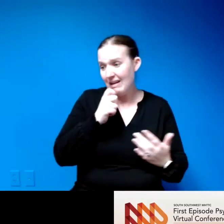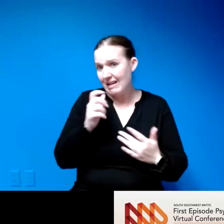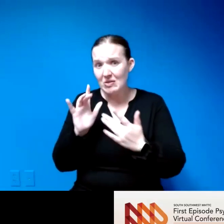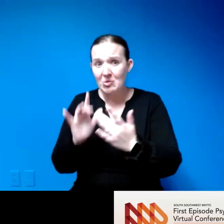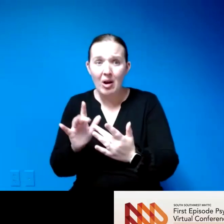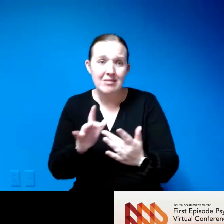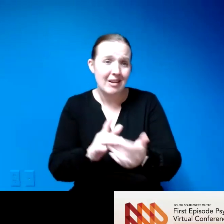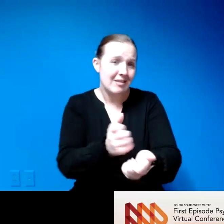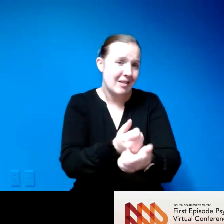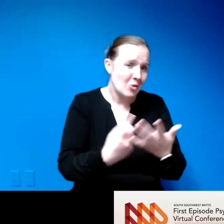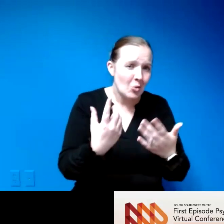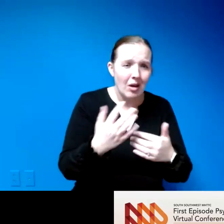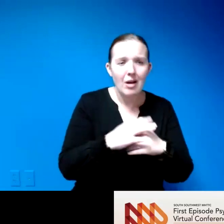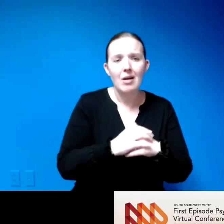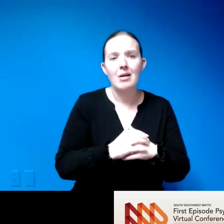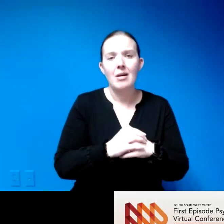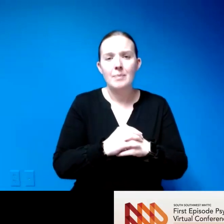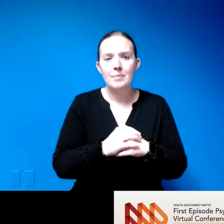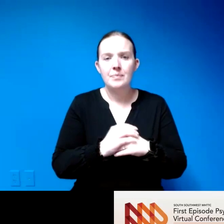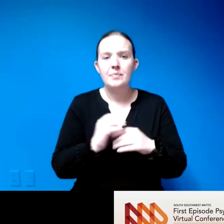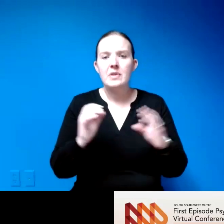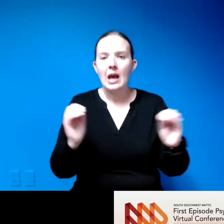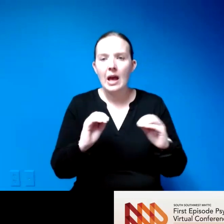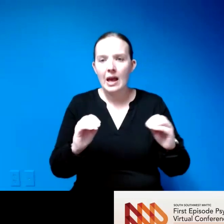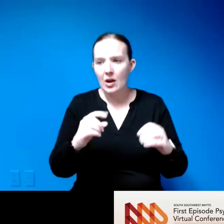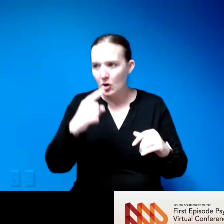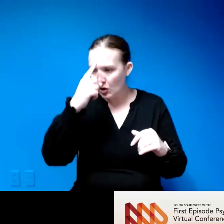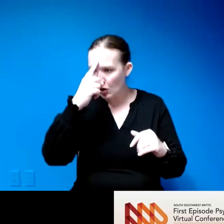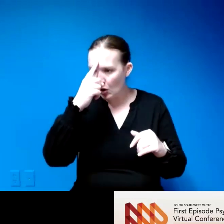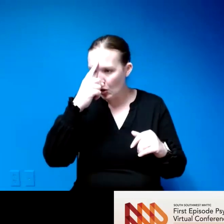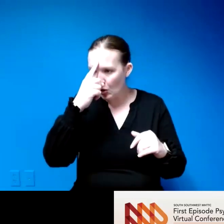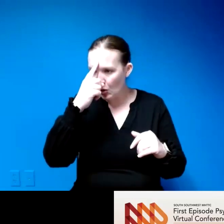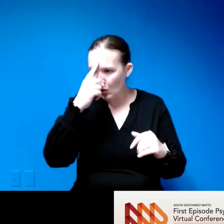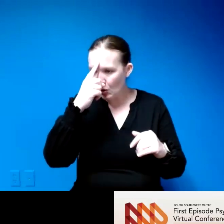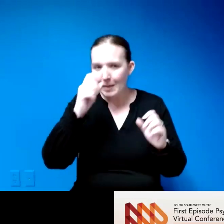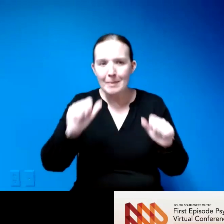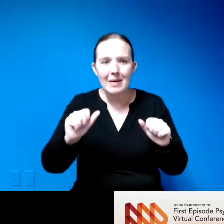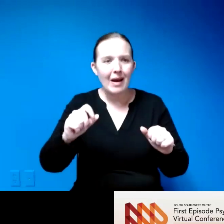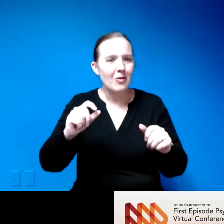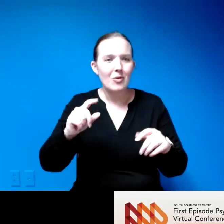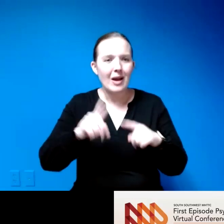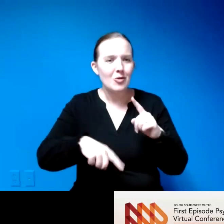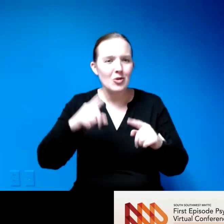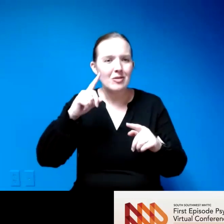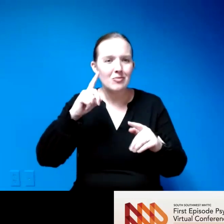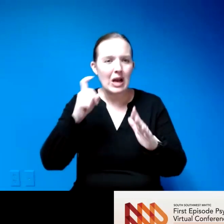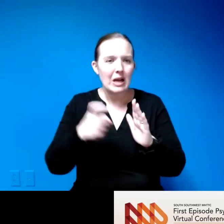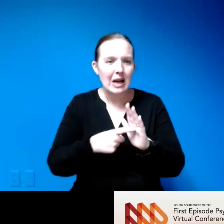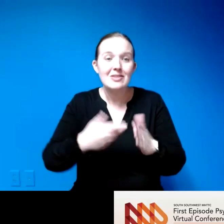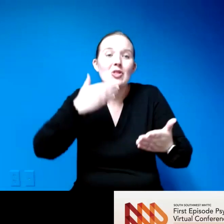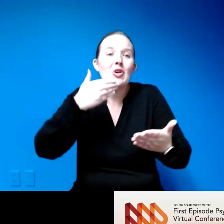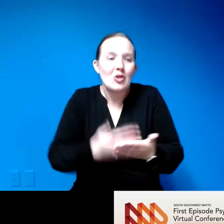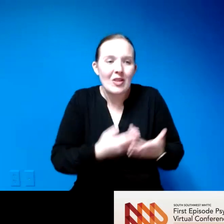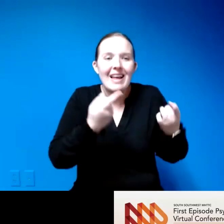people I wanted to contact. I had no space in my mind to recognize the good work that we had done that day. So